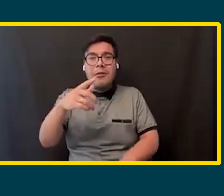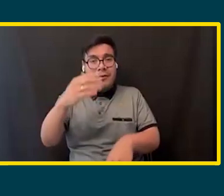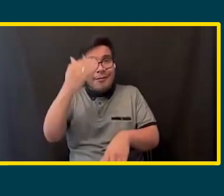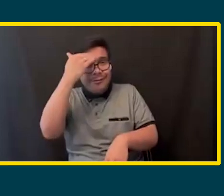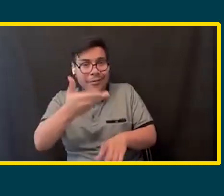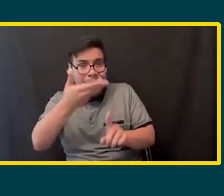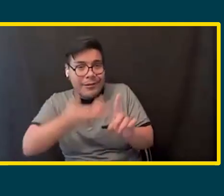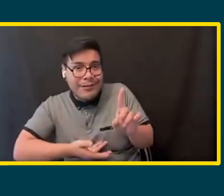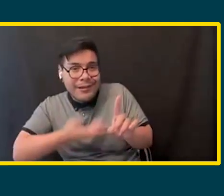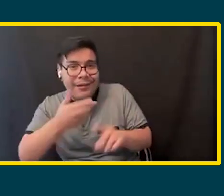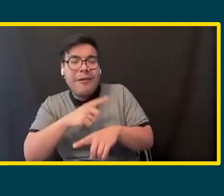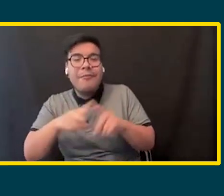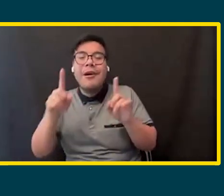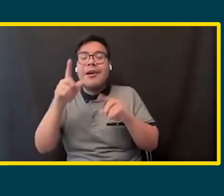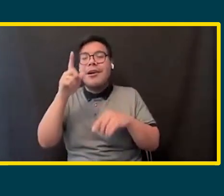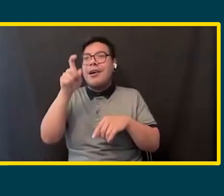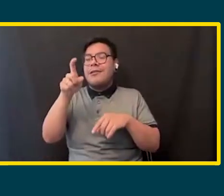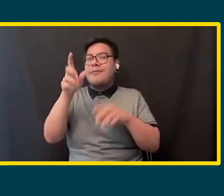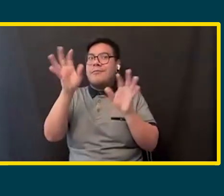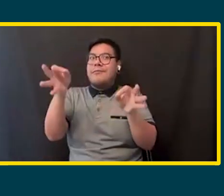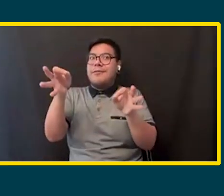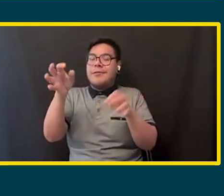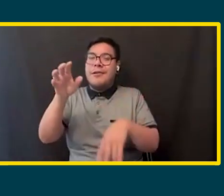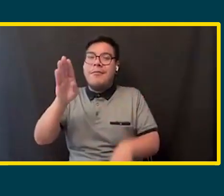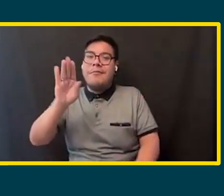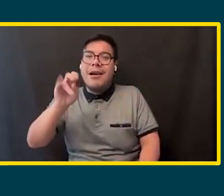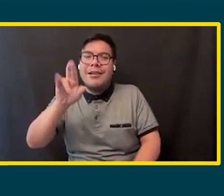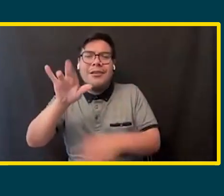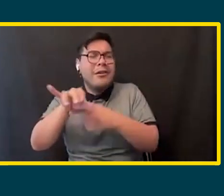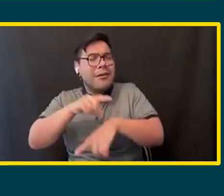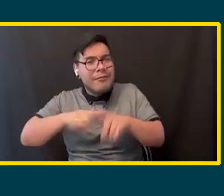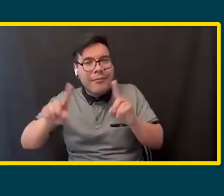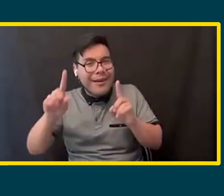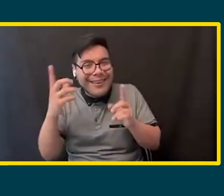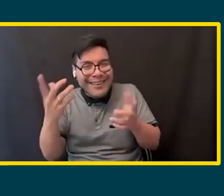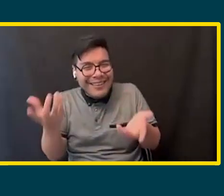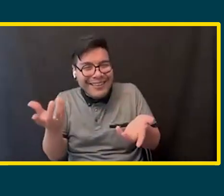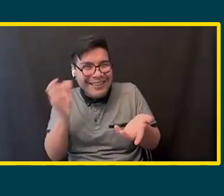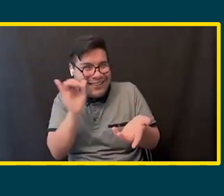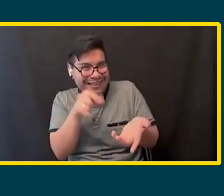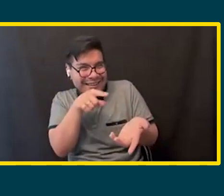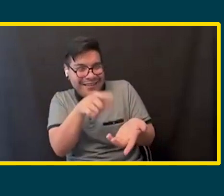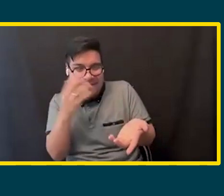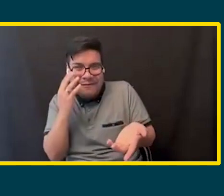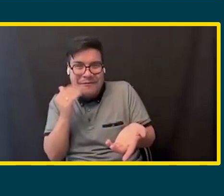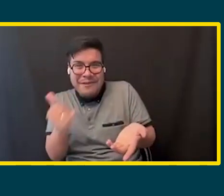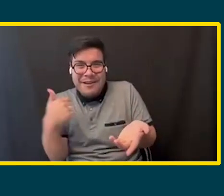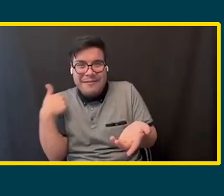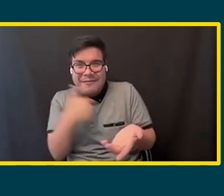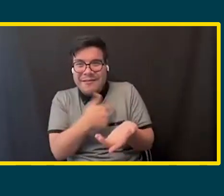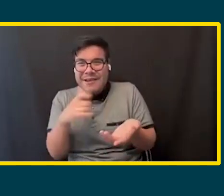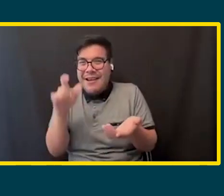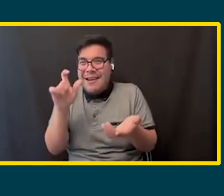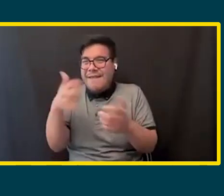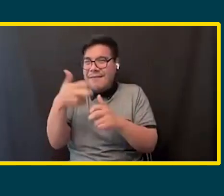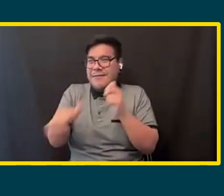be completely binary, that decision. Why is it like that? Why do we make it so difficult to let people go